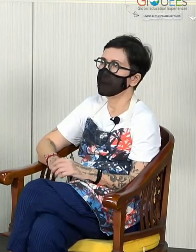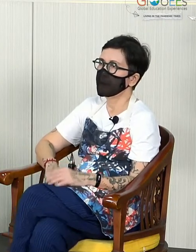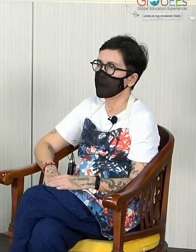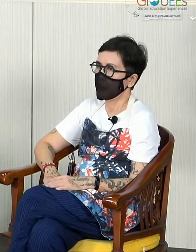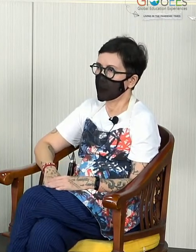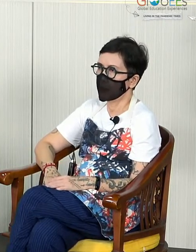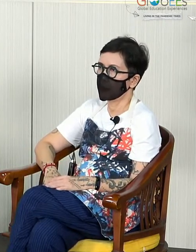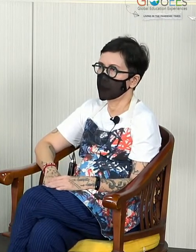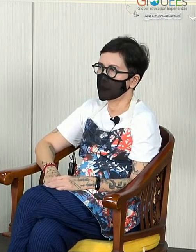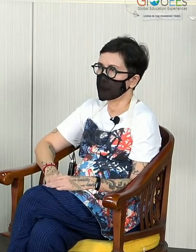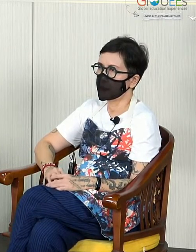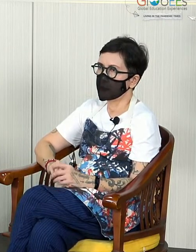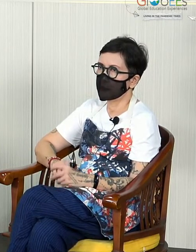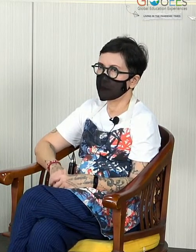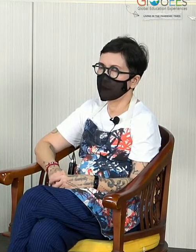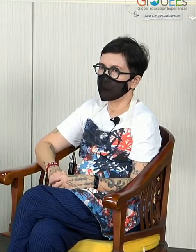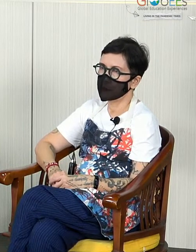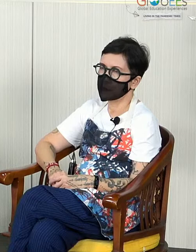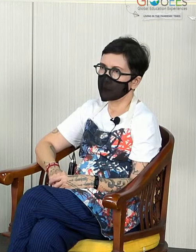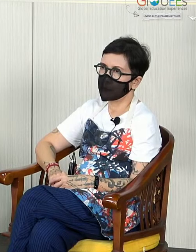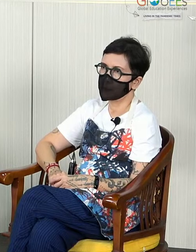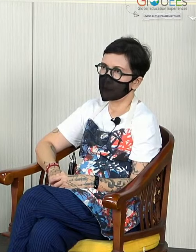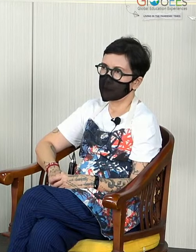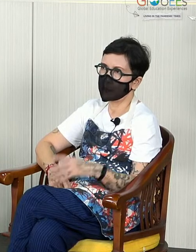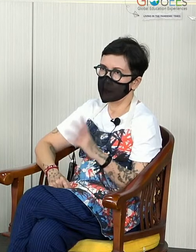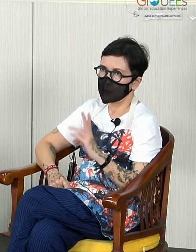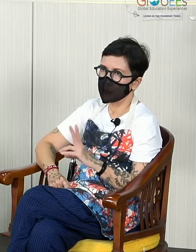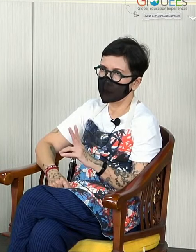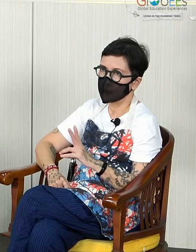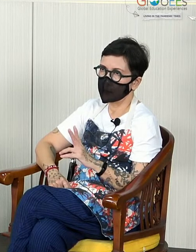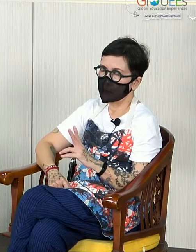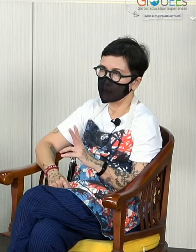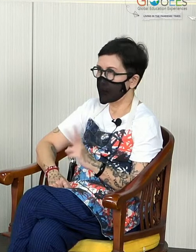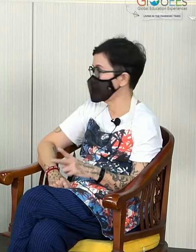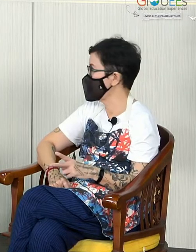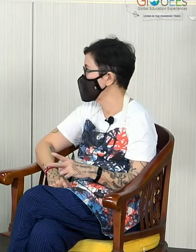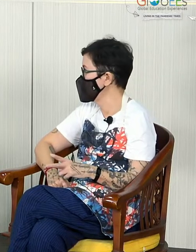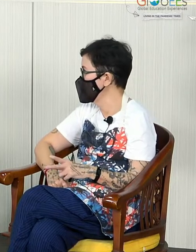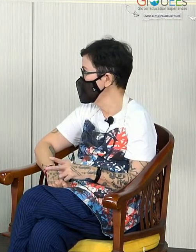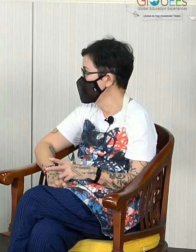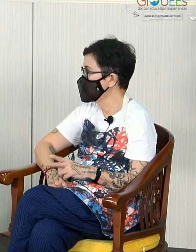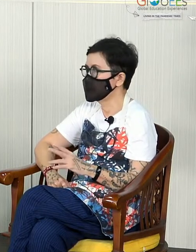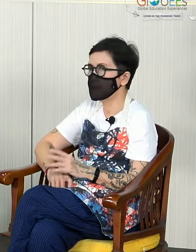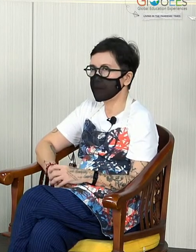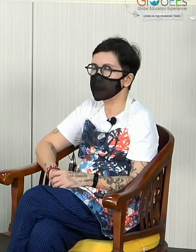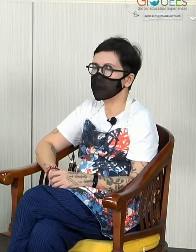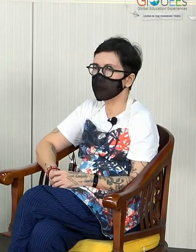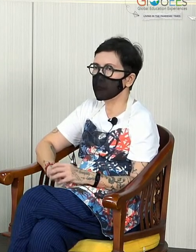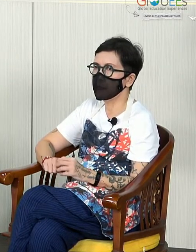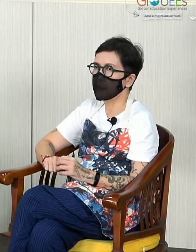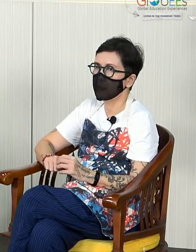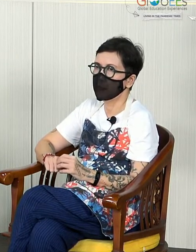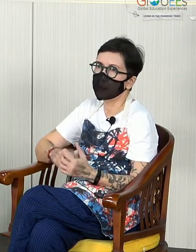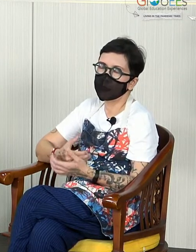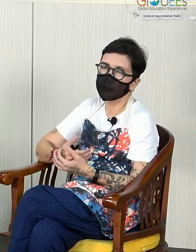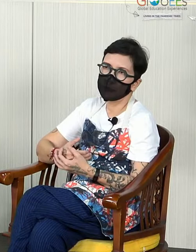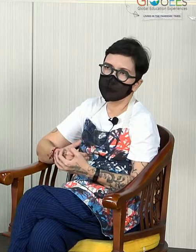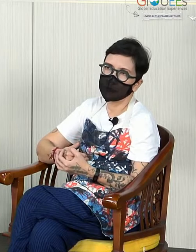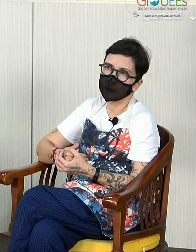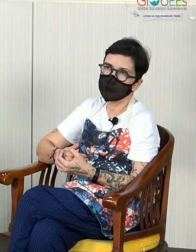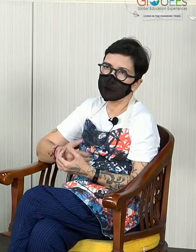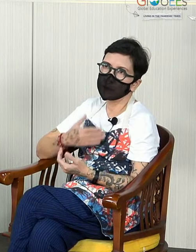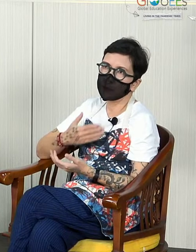okay? And also for the fried chicken, for the fried chicken,